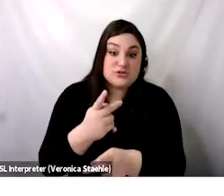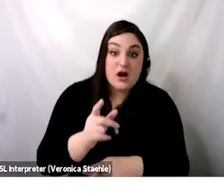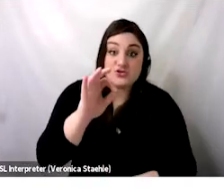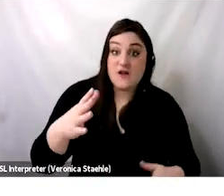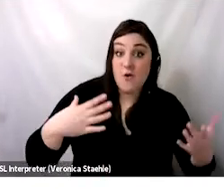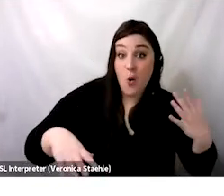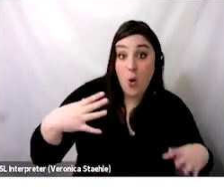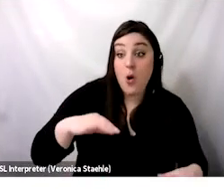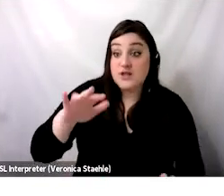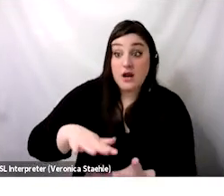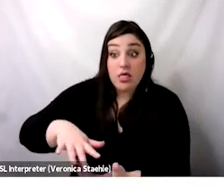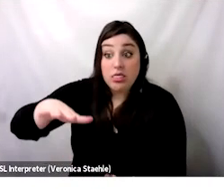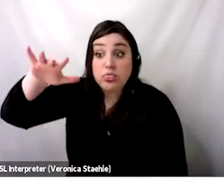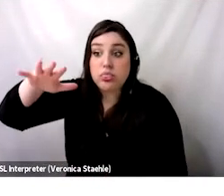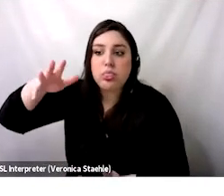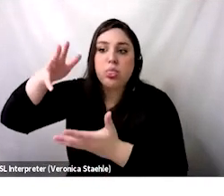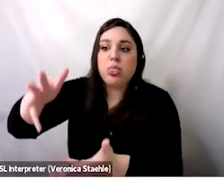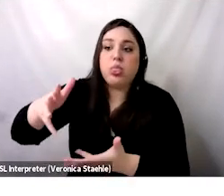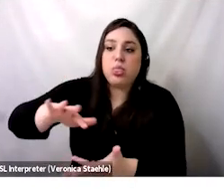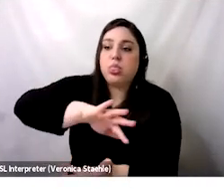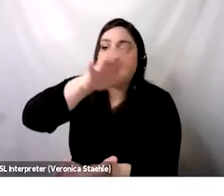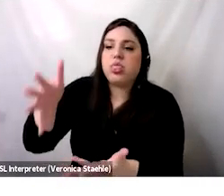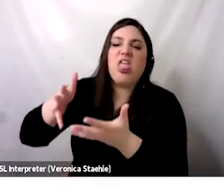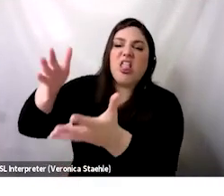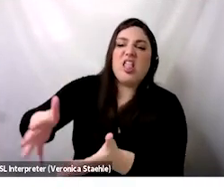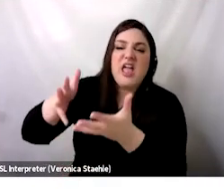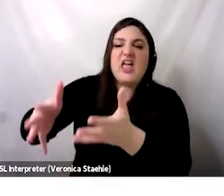in landfills or are not recycled.